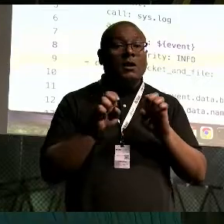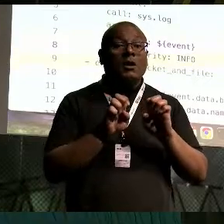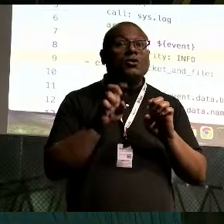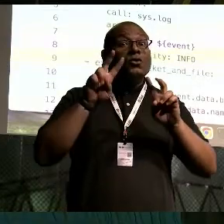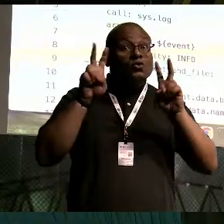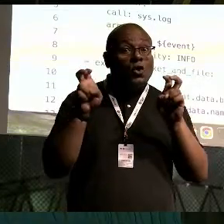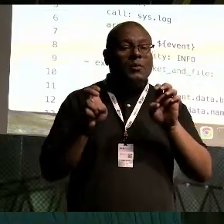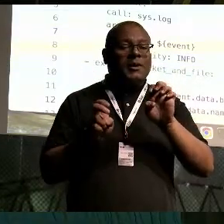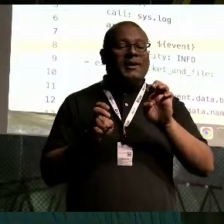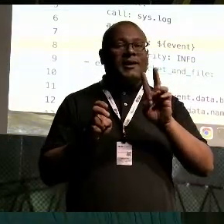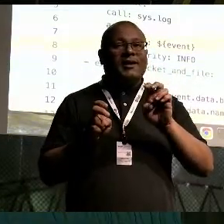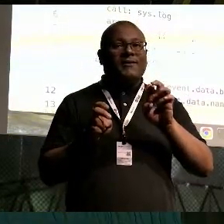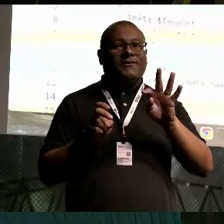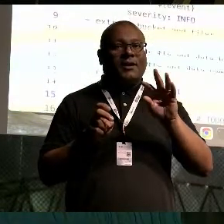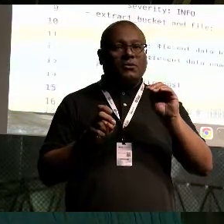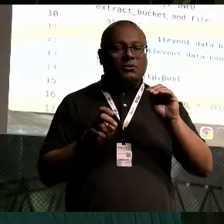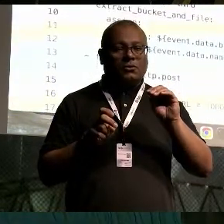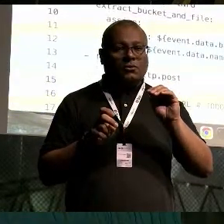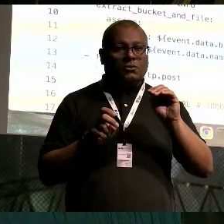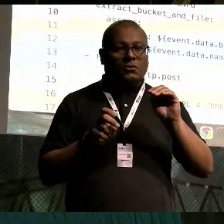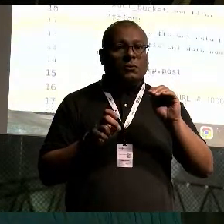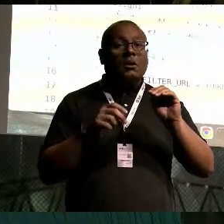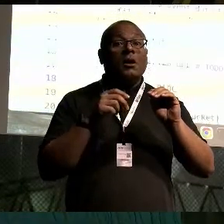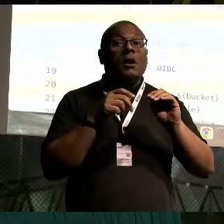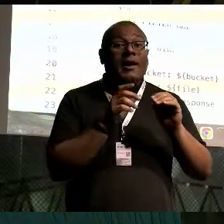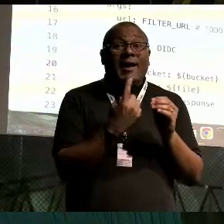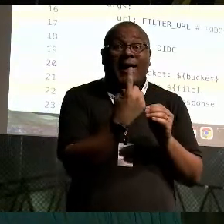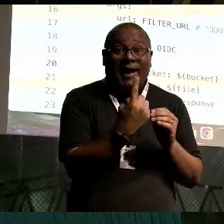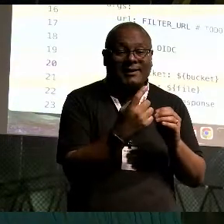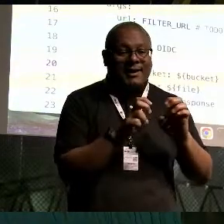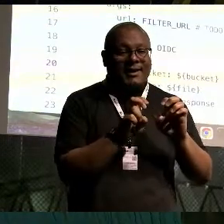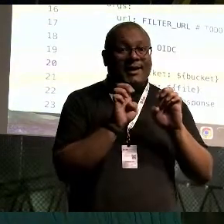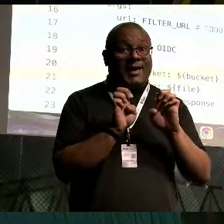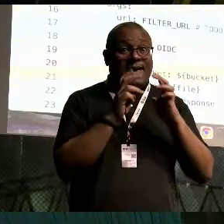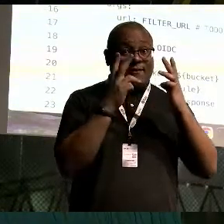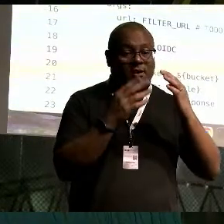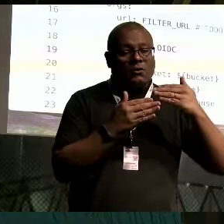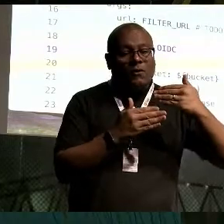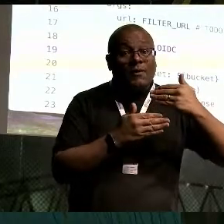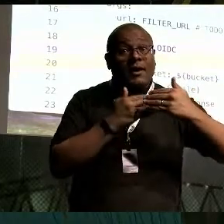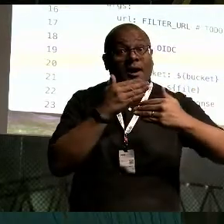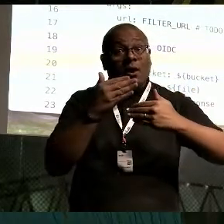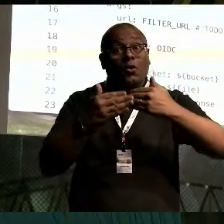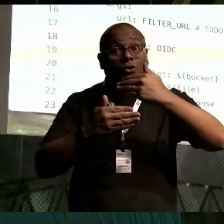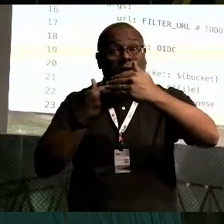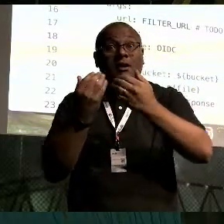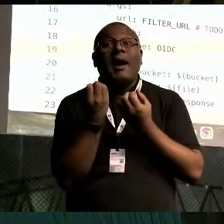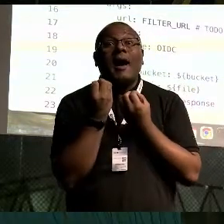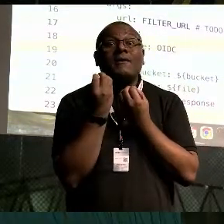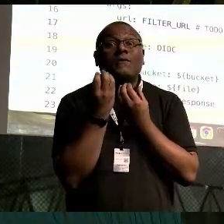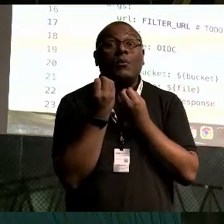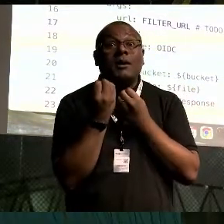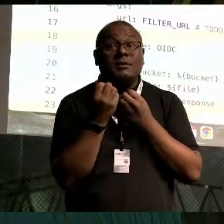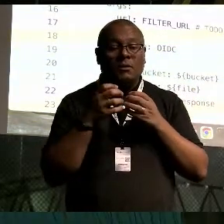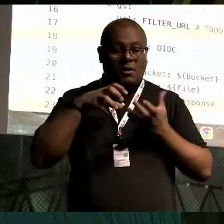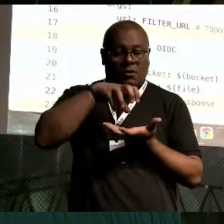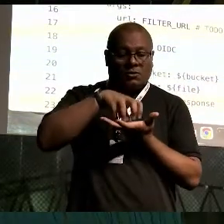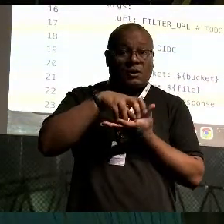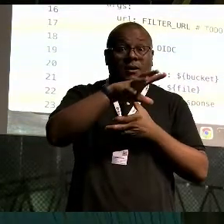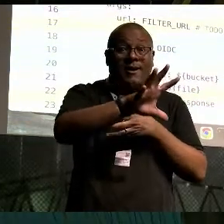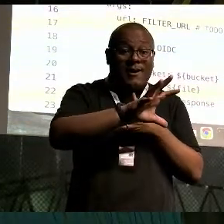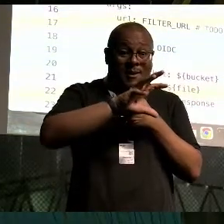will be the user saving the file. Then I log the event. Then I extract the information from the event, so the